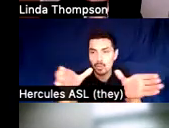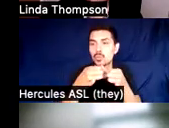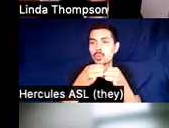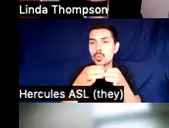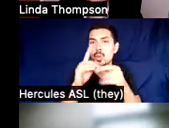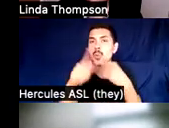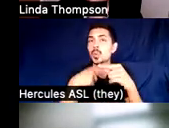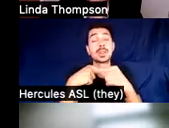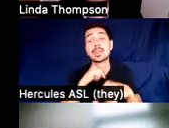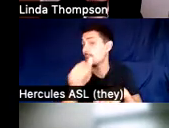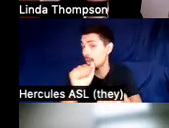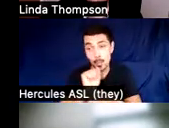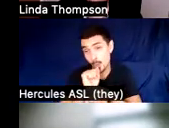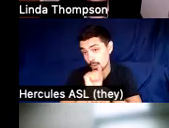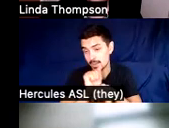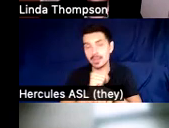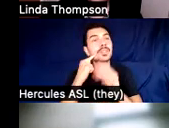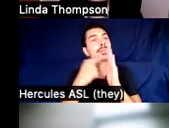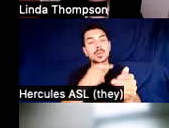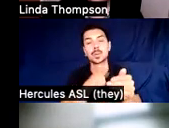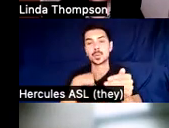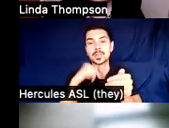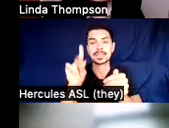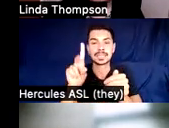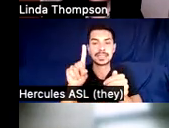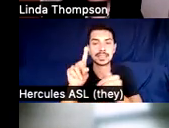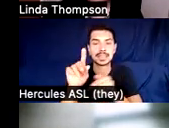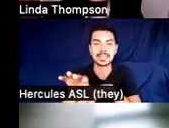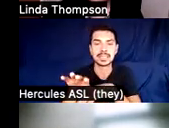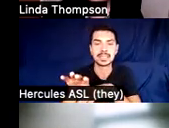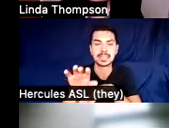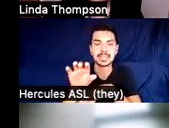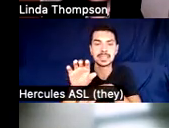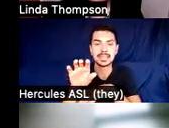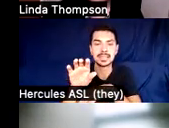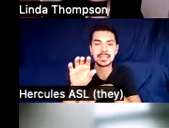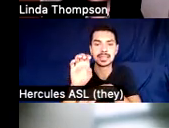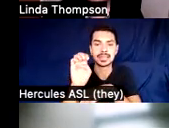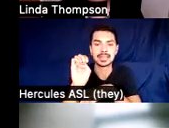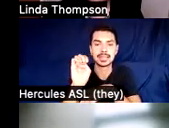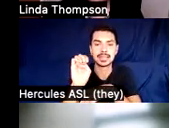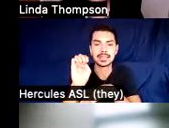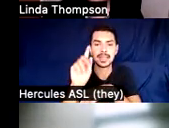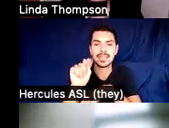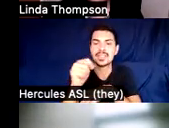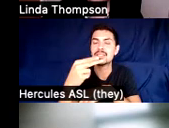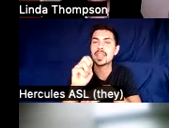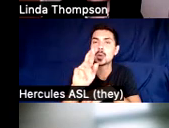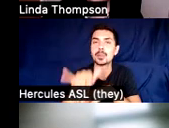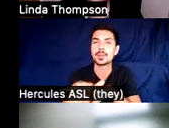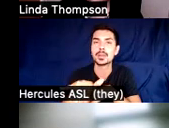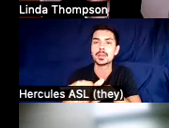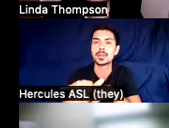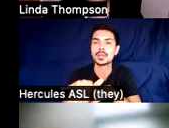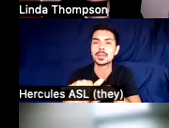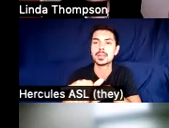working. We did equine therapy, I think it was last year, where we didn't work. We went out into a